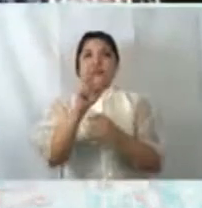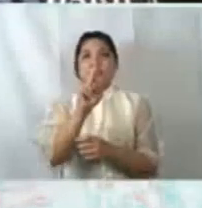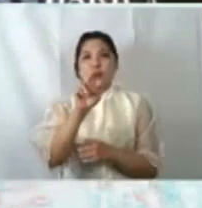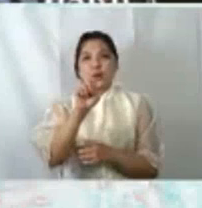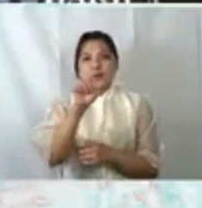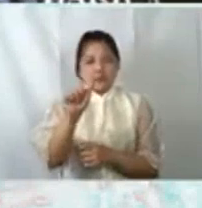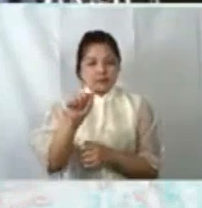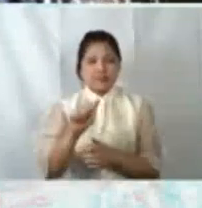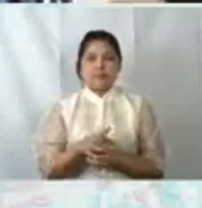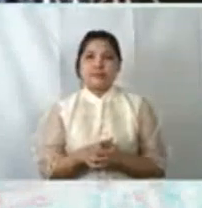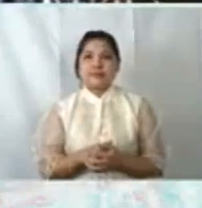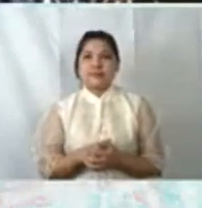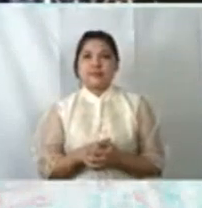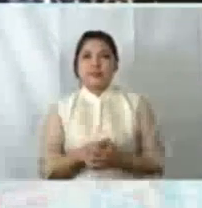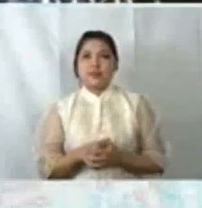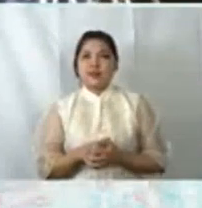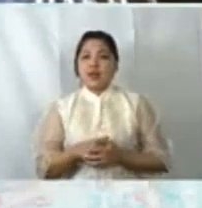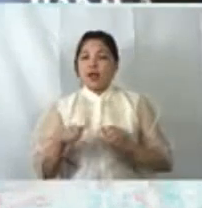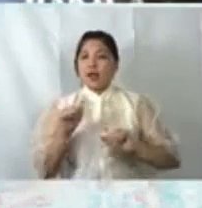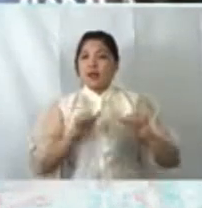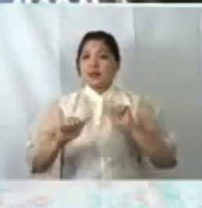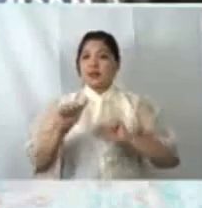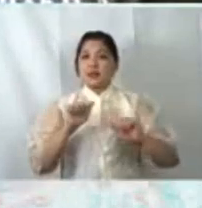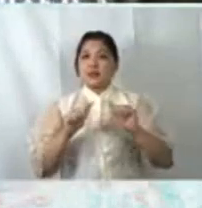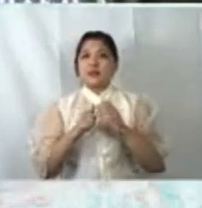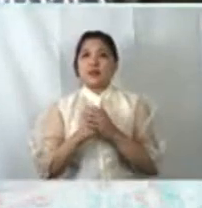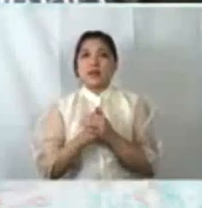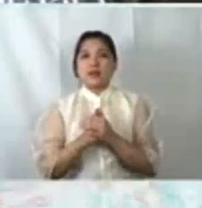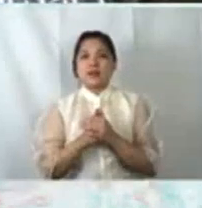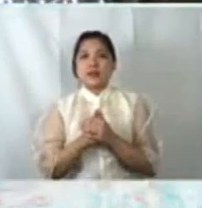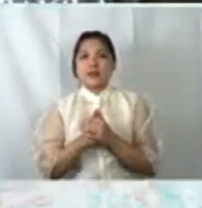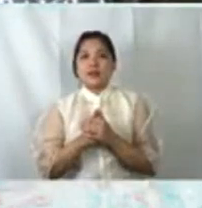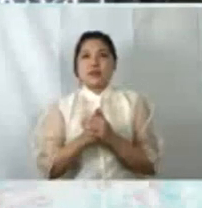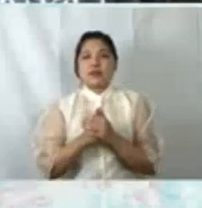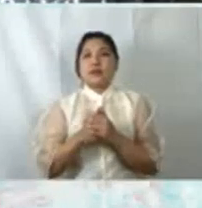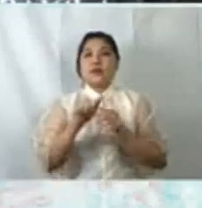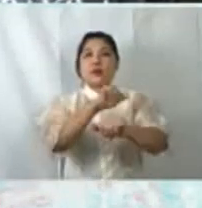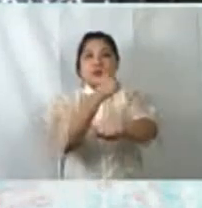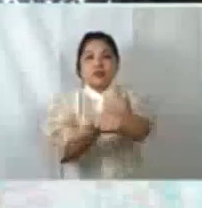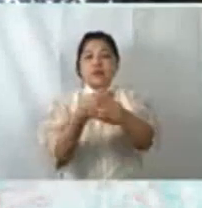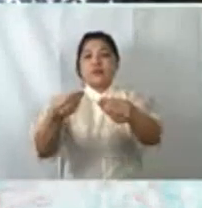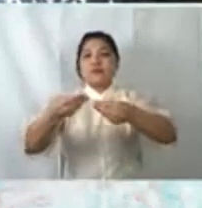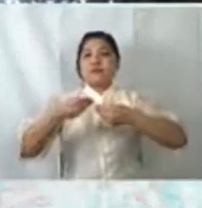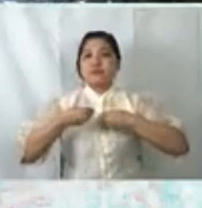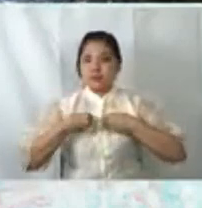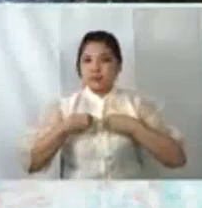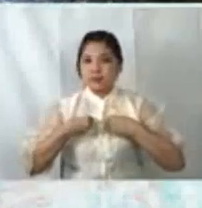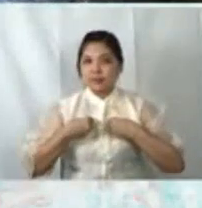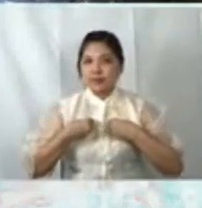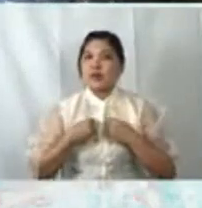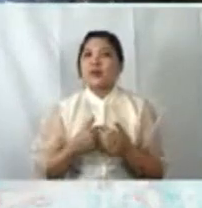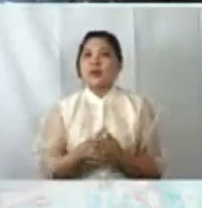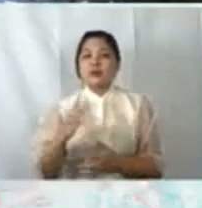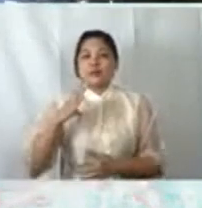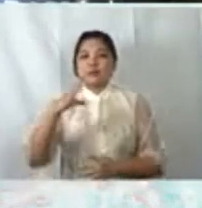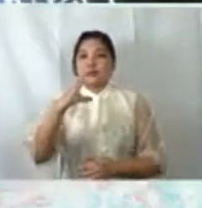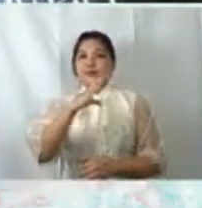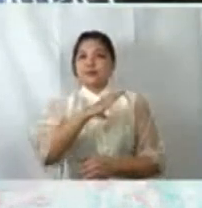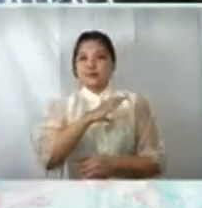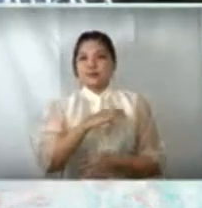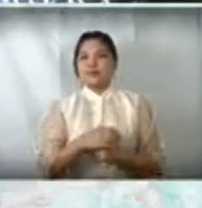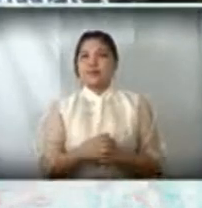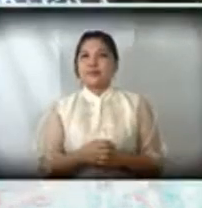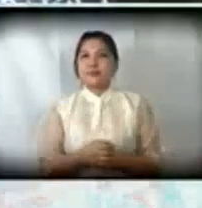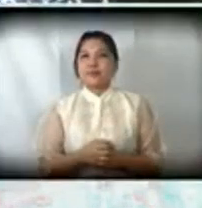America, acting under and by virtue of the authority vested in me by the aforesaid Act of Congress,